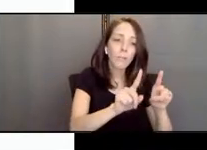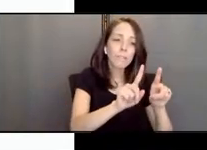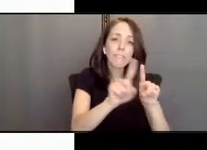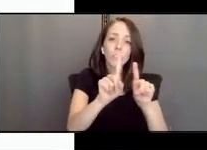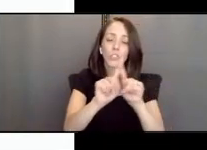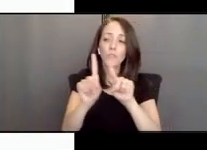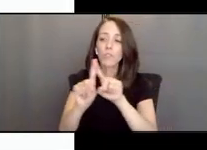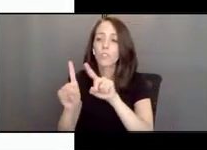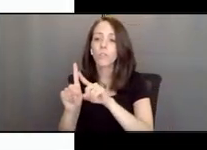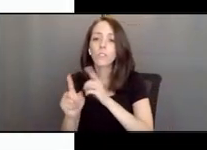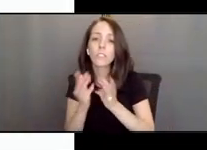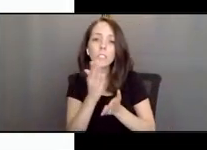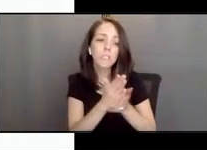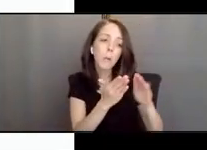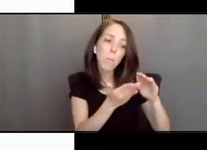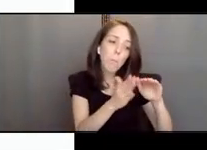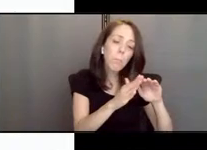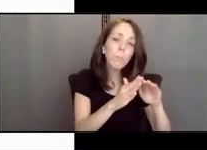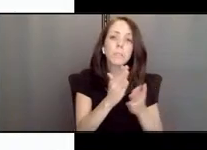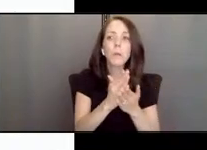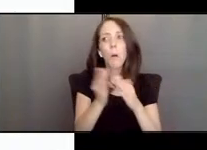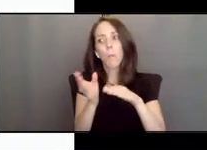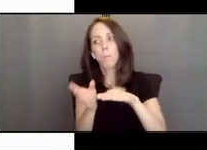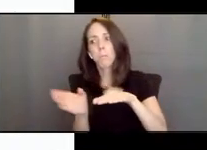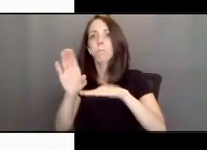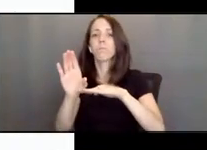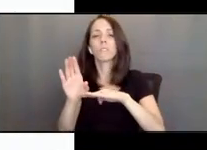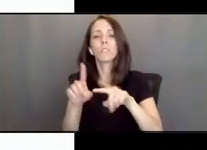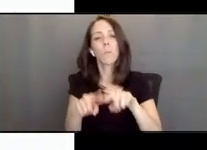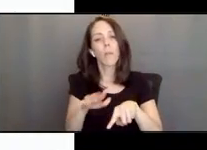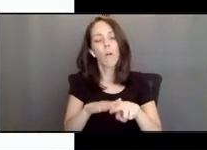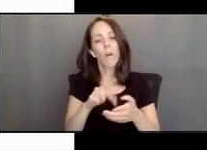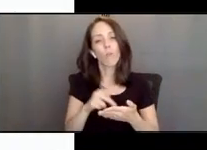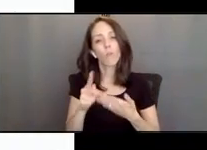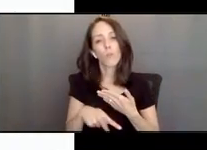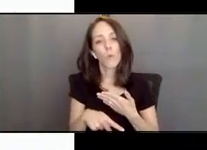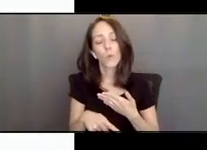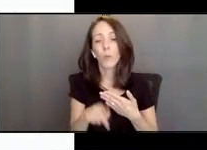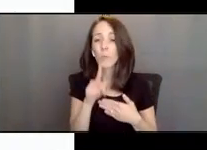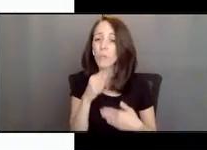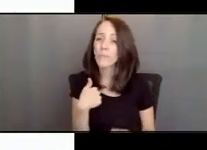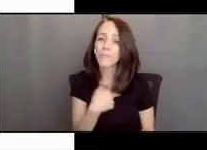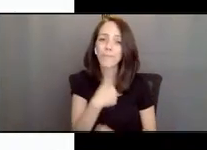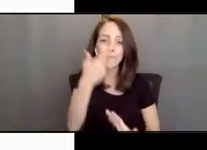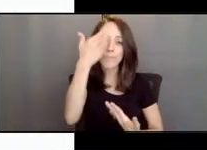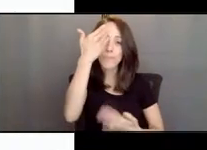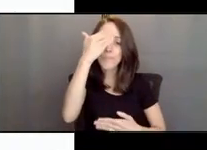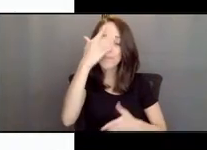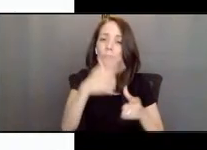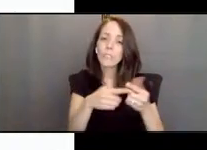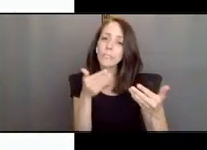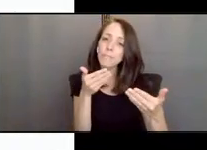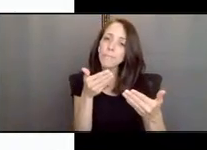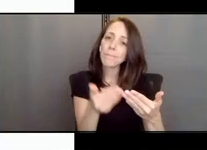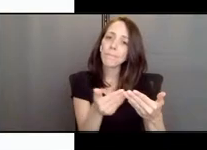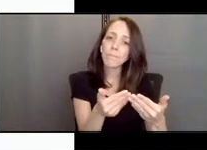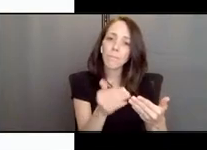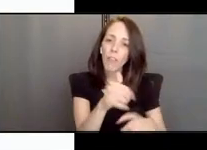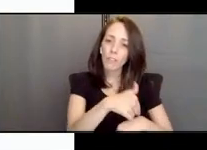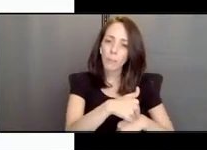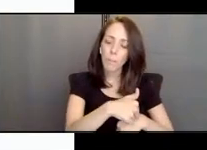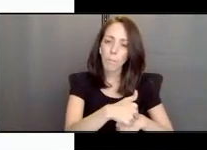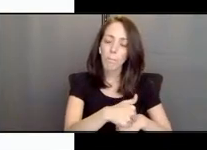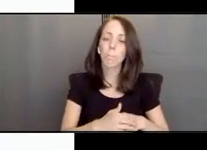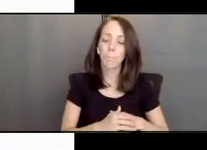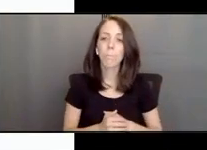need more increases in the coming year. We really won't know till we get just a little bit further along. So the